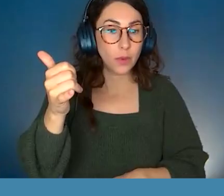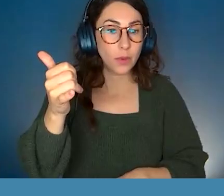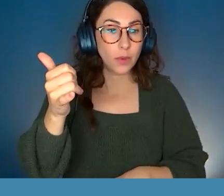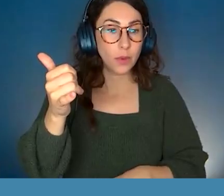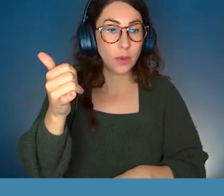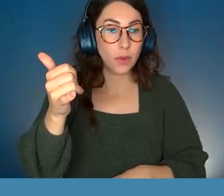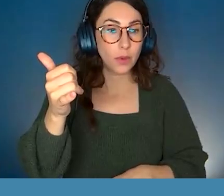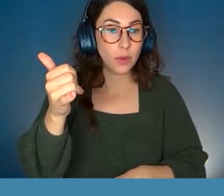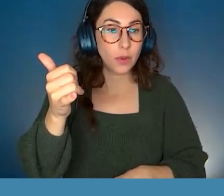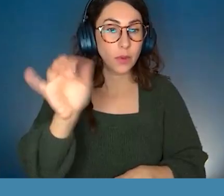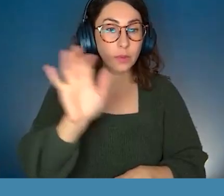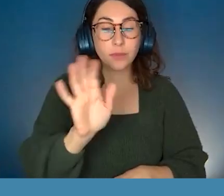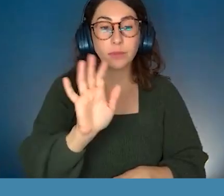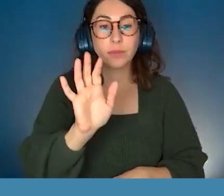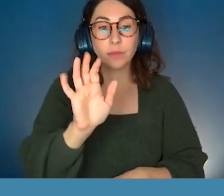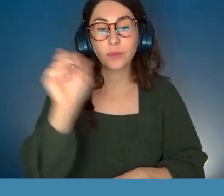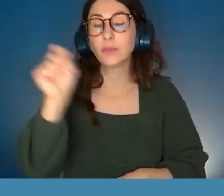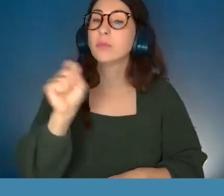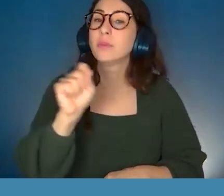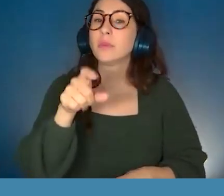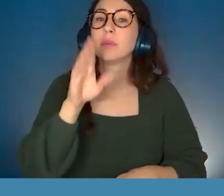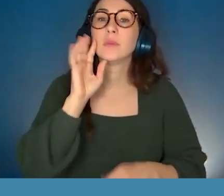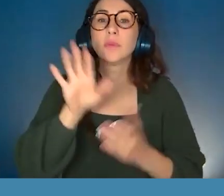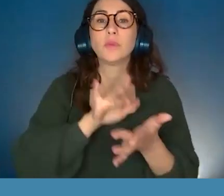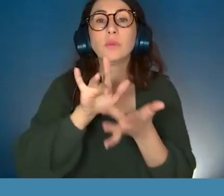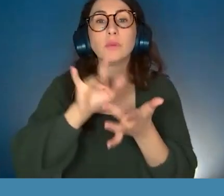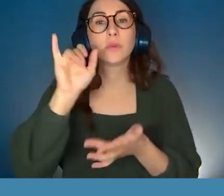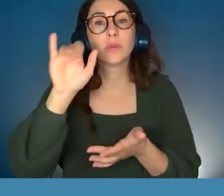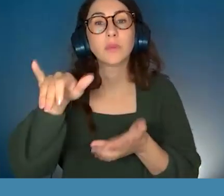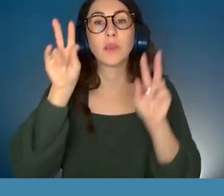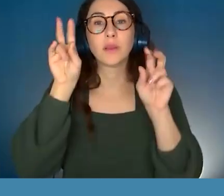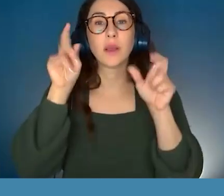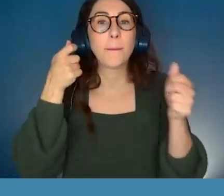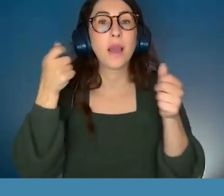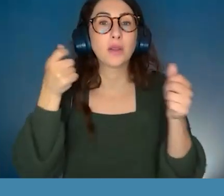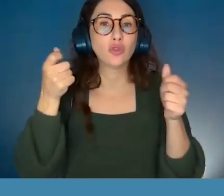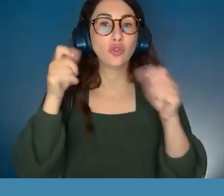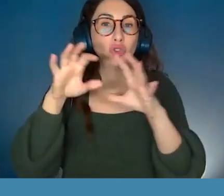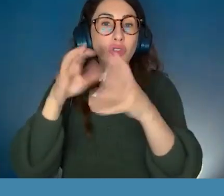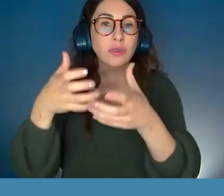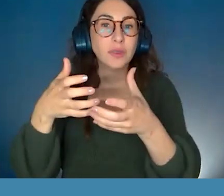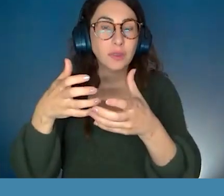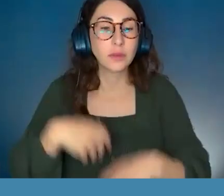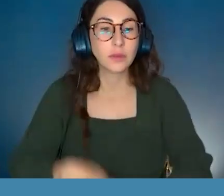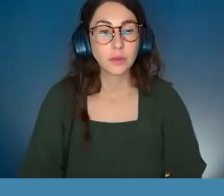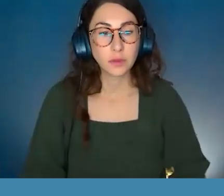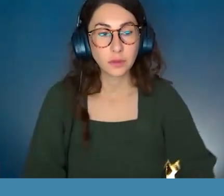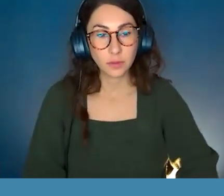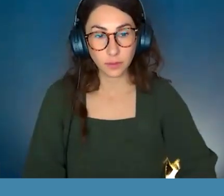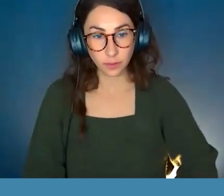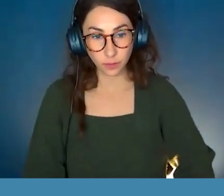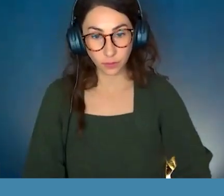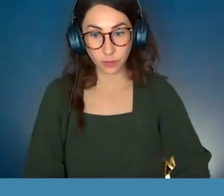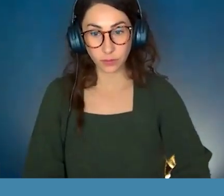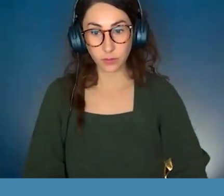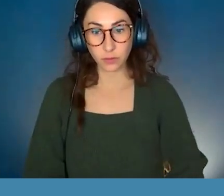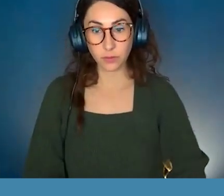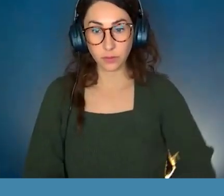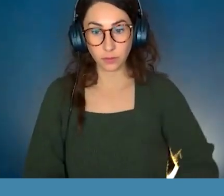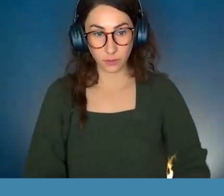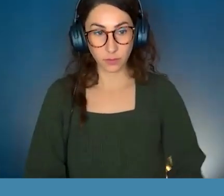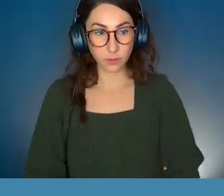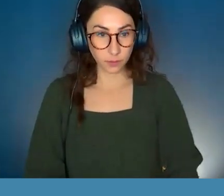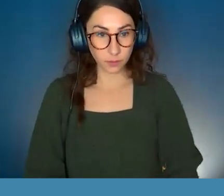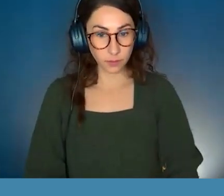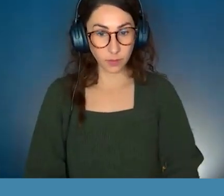You would reach out to your managing entity. And again, all of these maps that I've shown on this section of the presentation, if you go